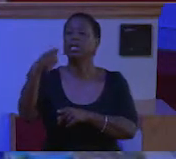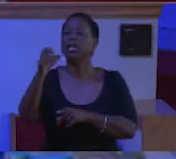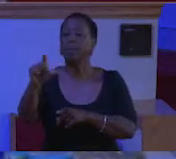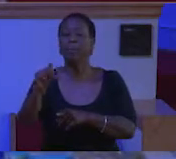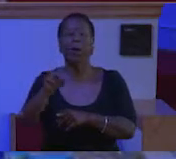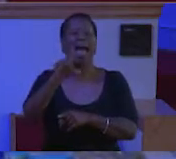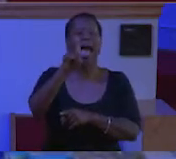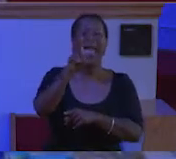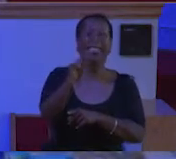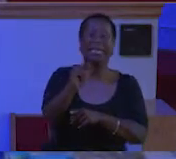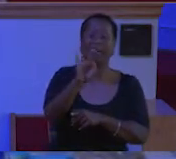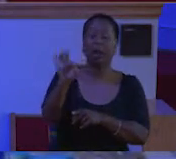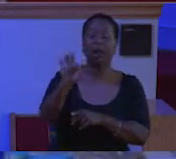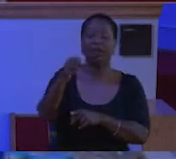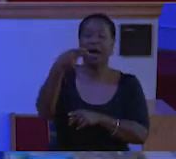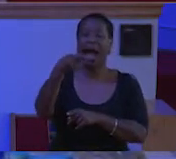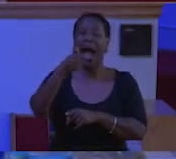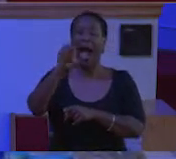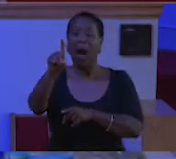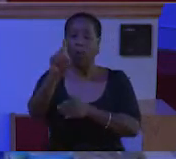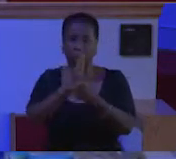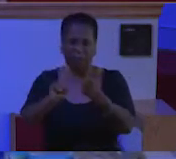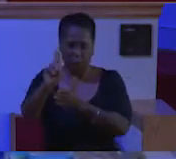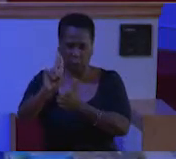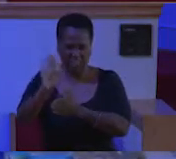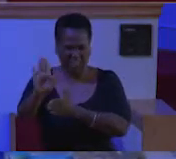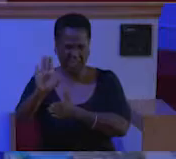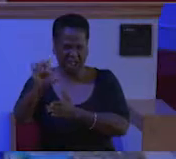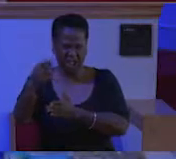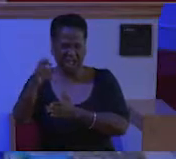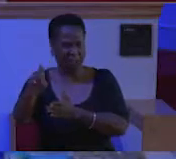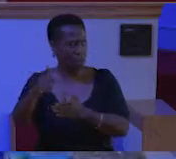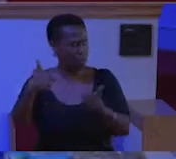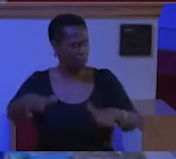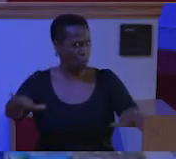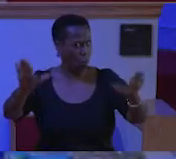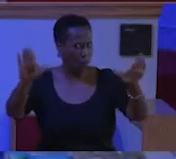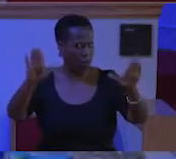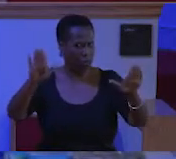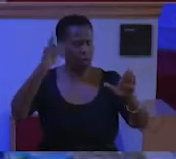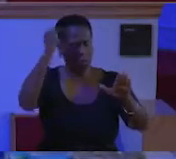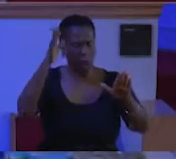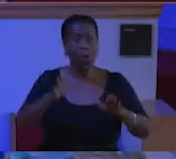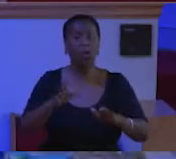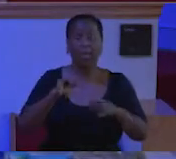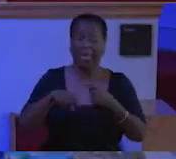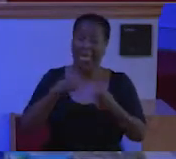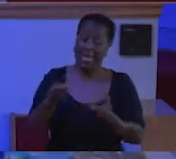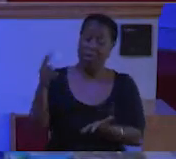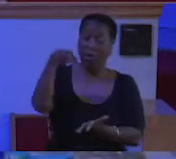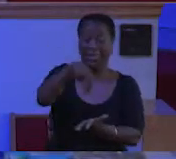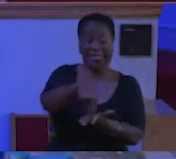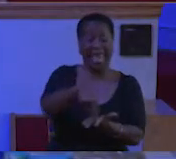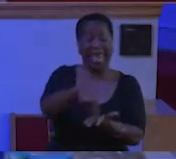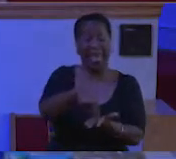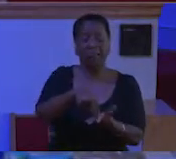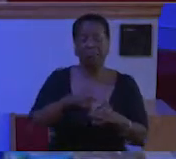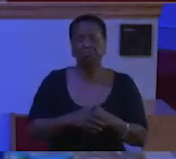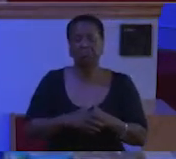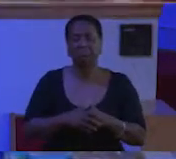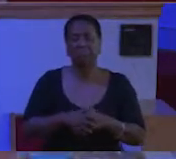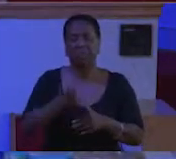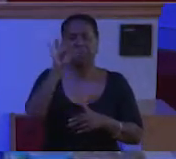Howard's Rankin Chapel, great theologian and mystic, when he would stand to preach after